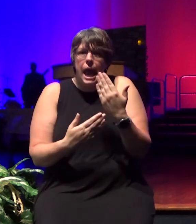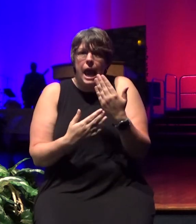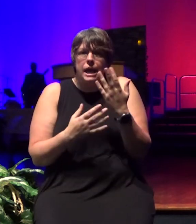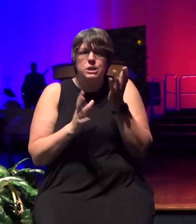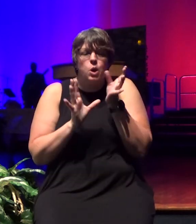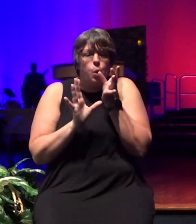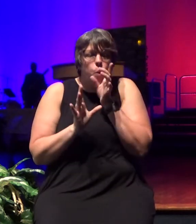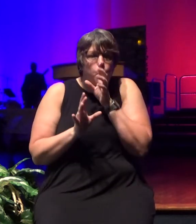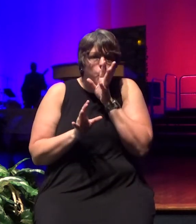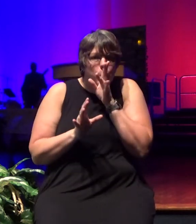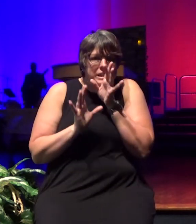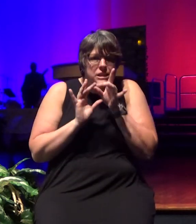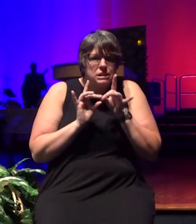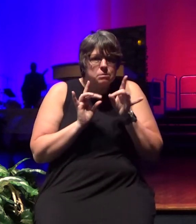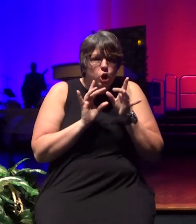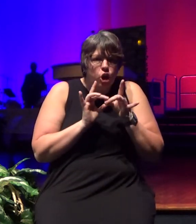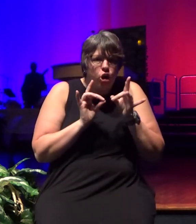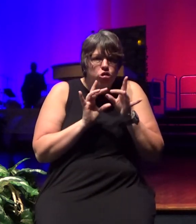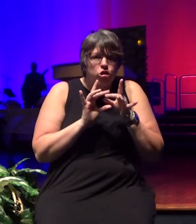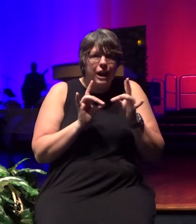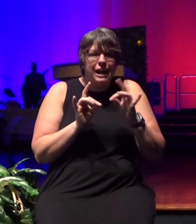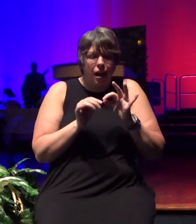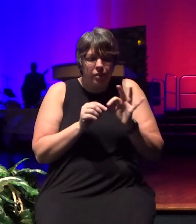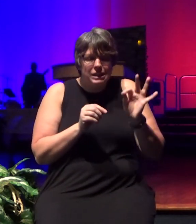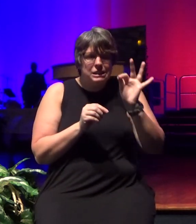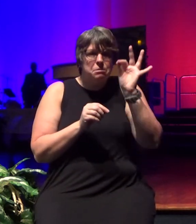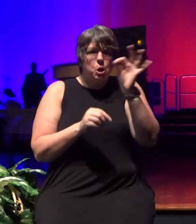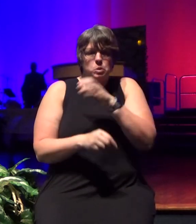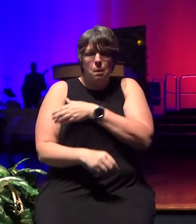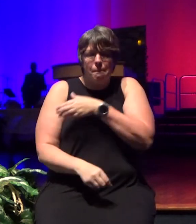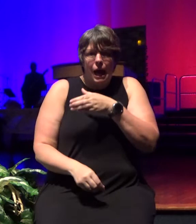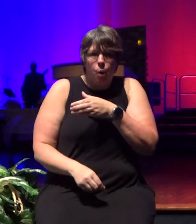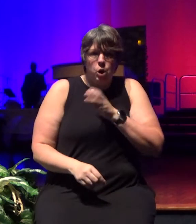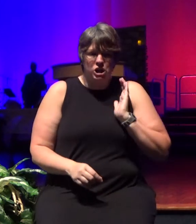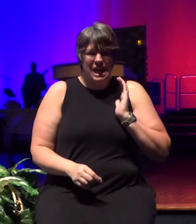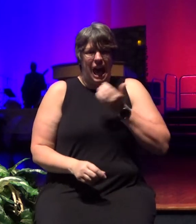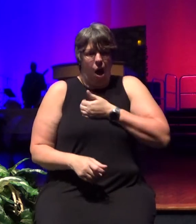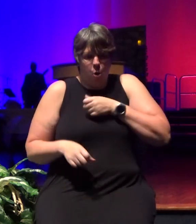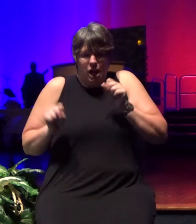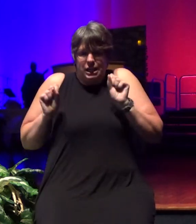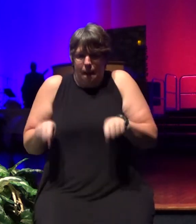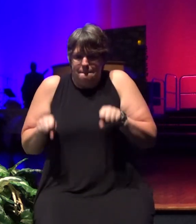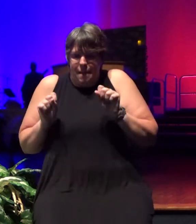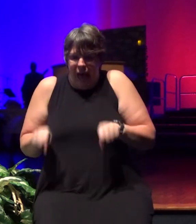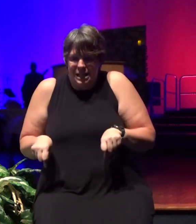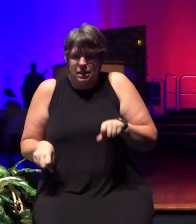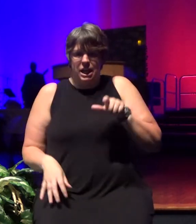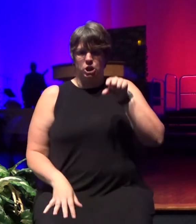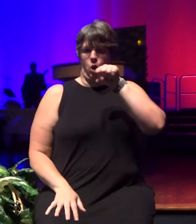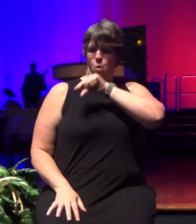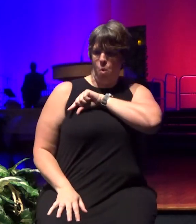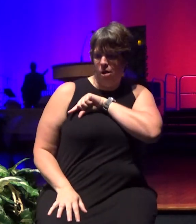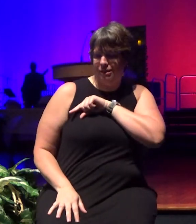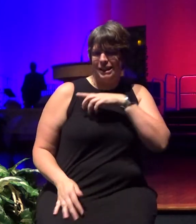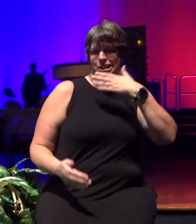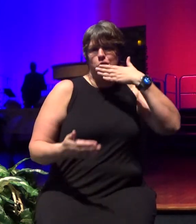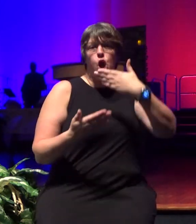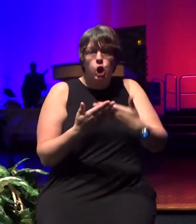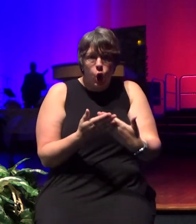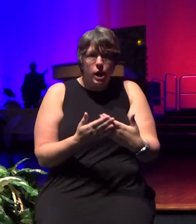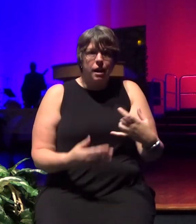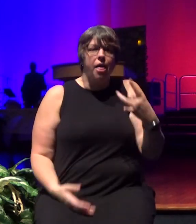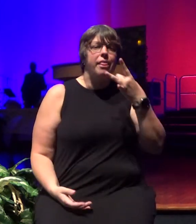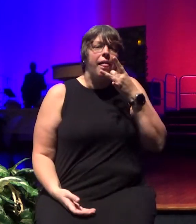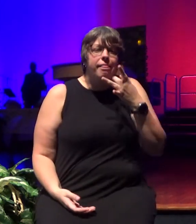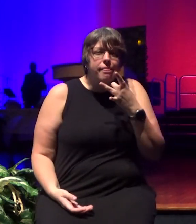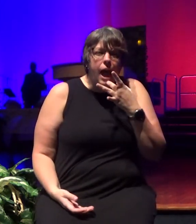dawn, make you to shine like the sun, and hold you in the palm